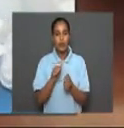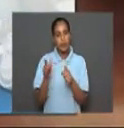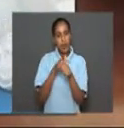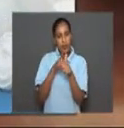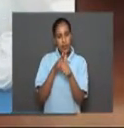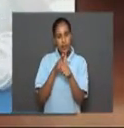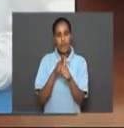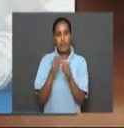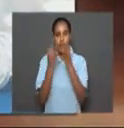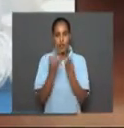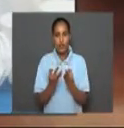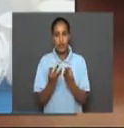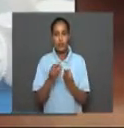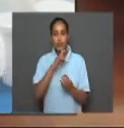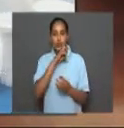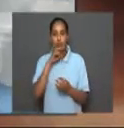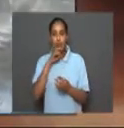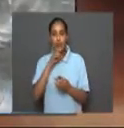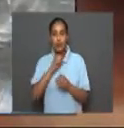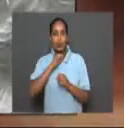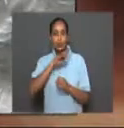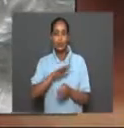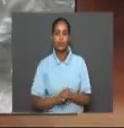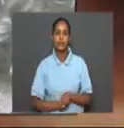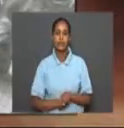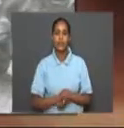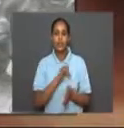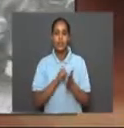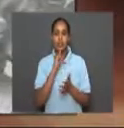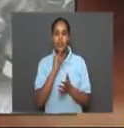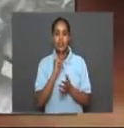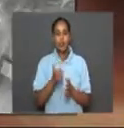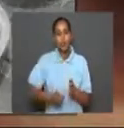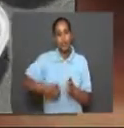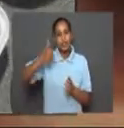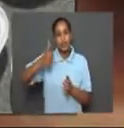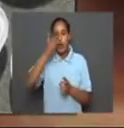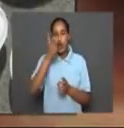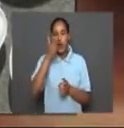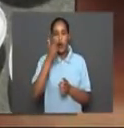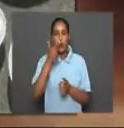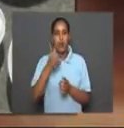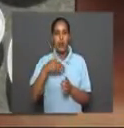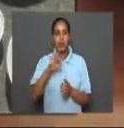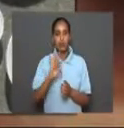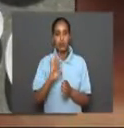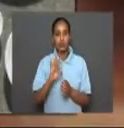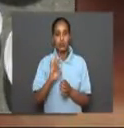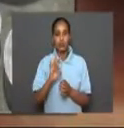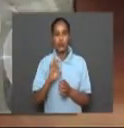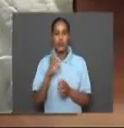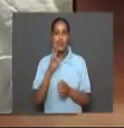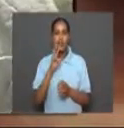primary forms of solid pollution. It is particularly common along shores